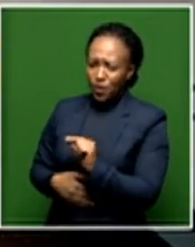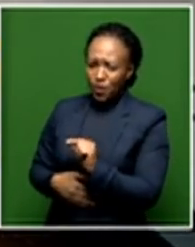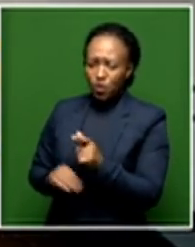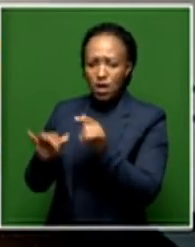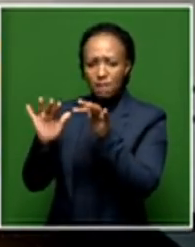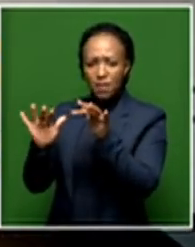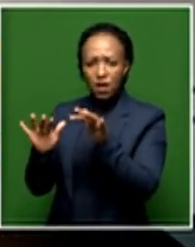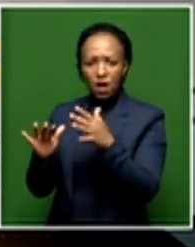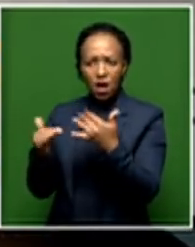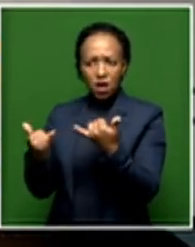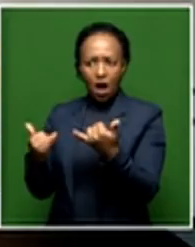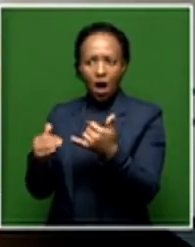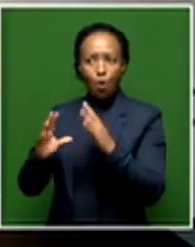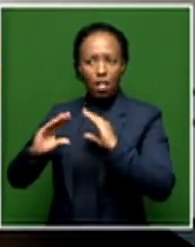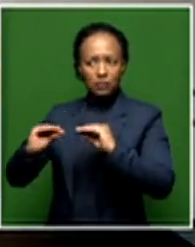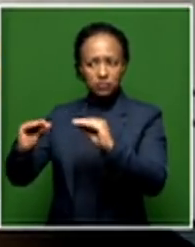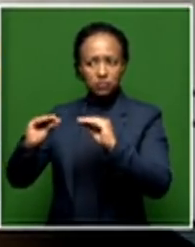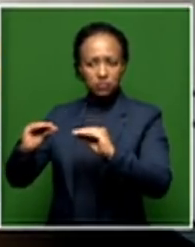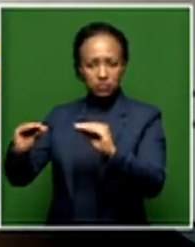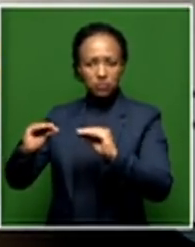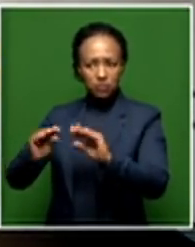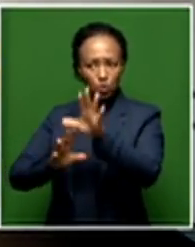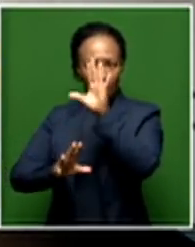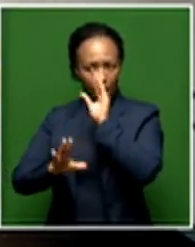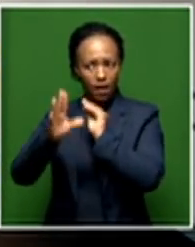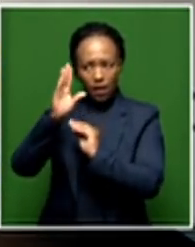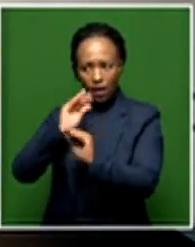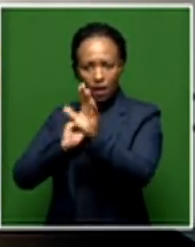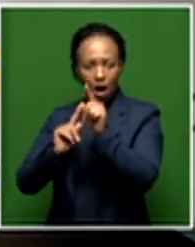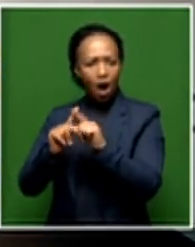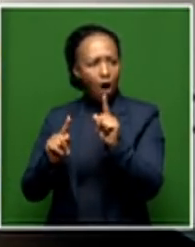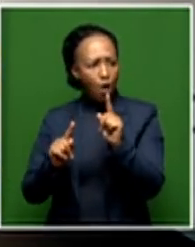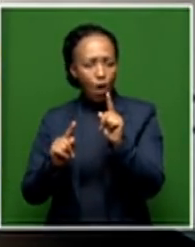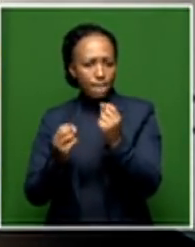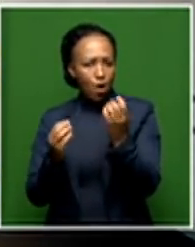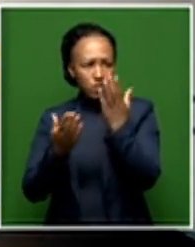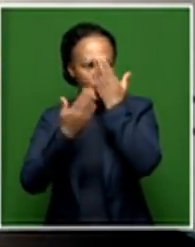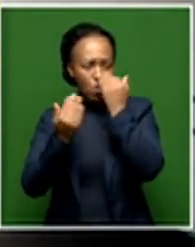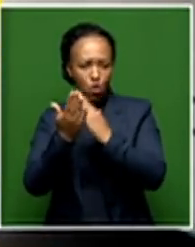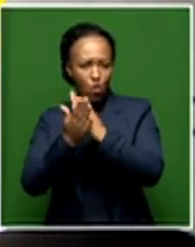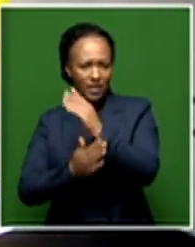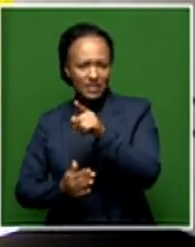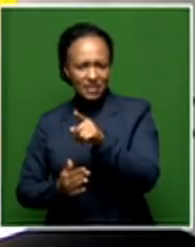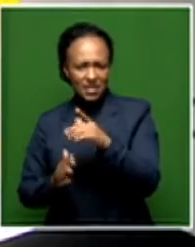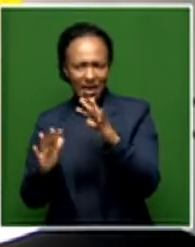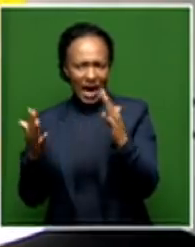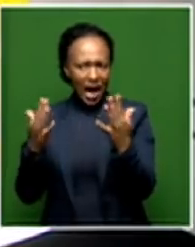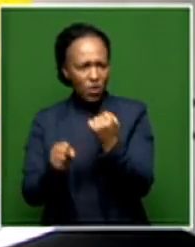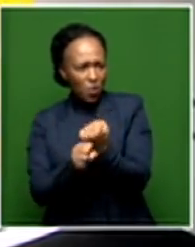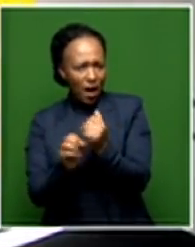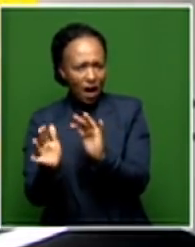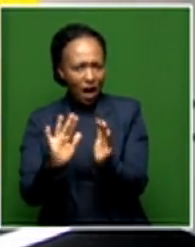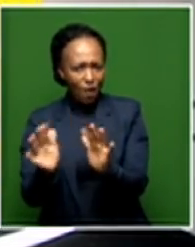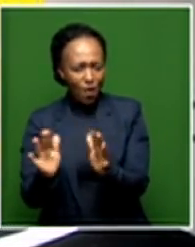people are being very much so educated as this goes, with not actually knowing their rights and not knowing how these things work